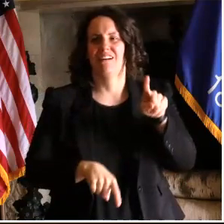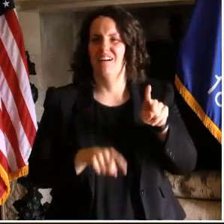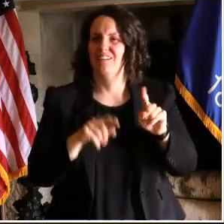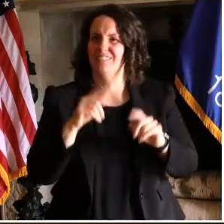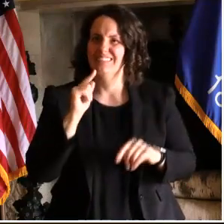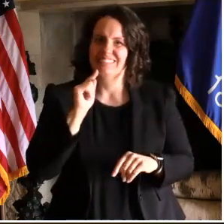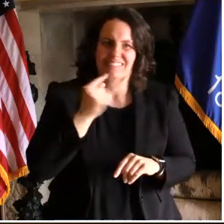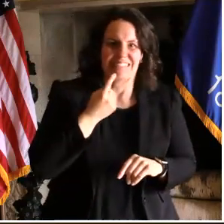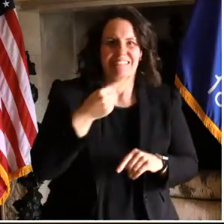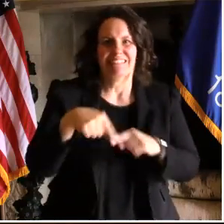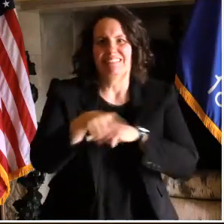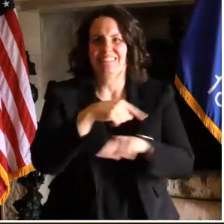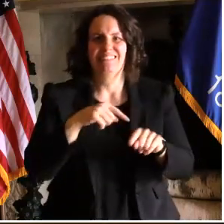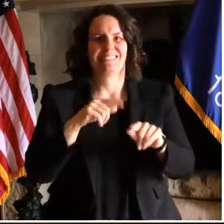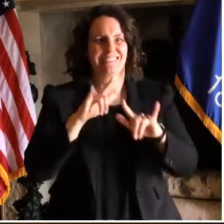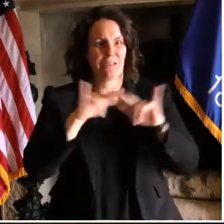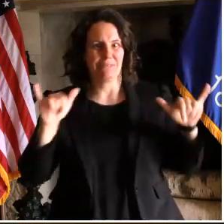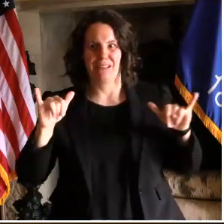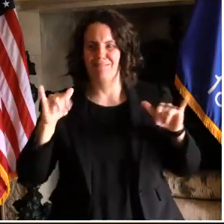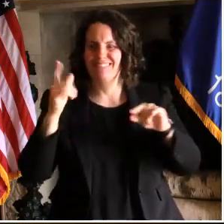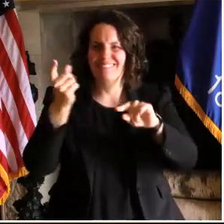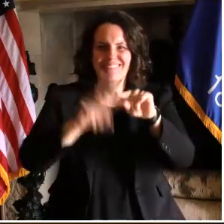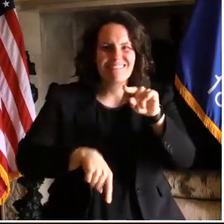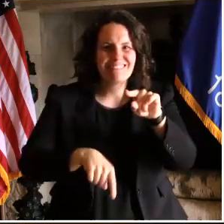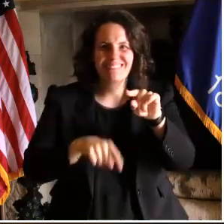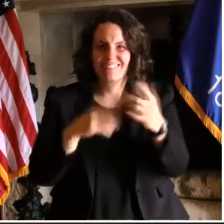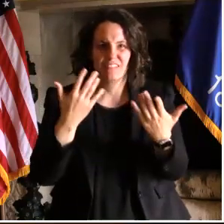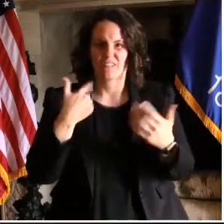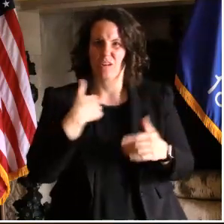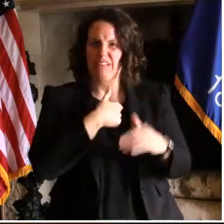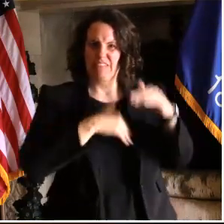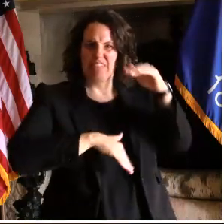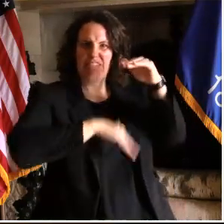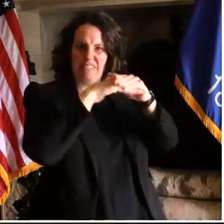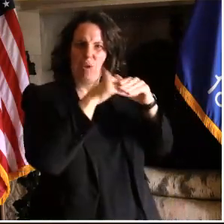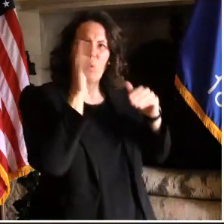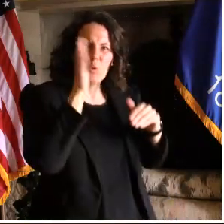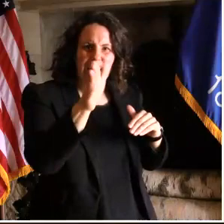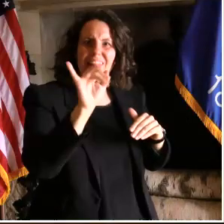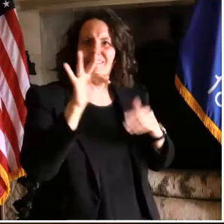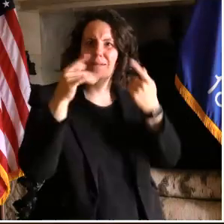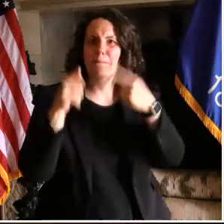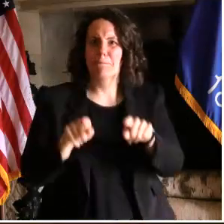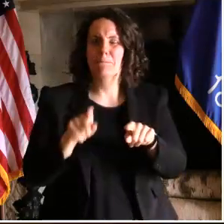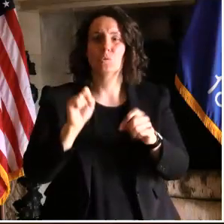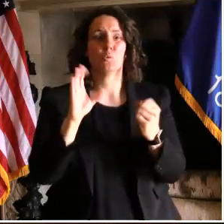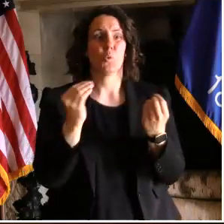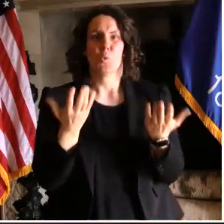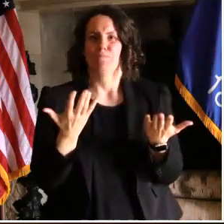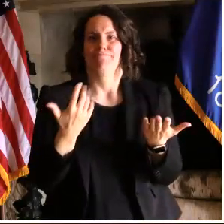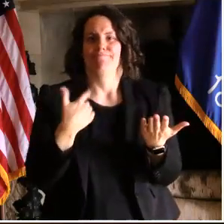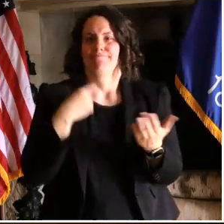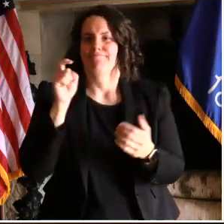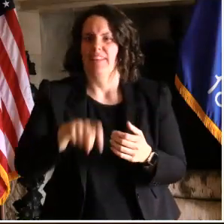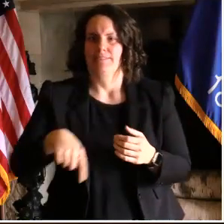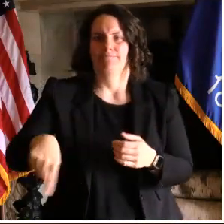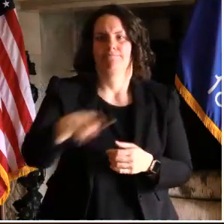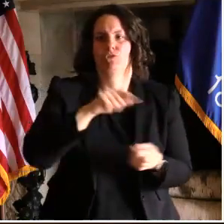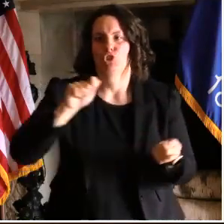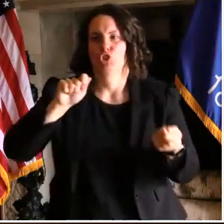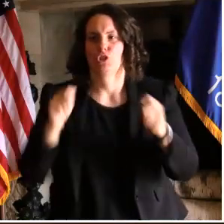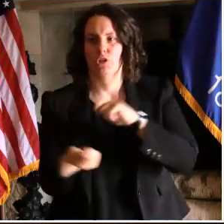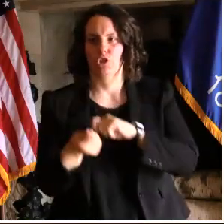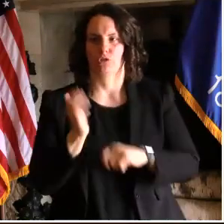require hospitalization. So if our healthcare system is going to have the capacity that it needs, and that means enough beds